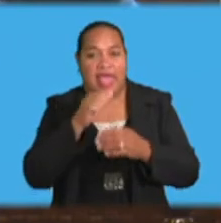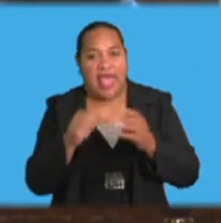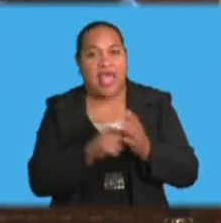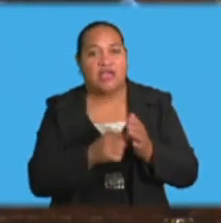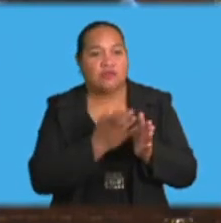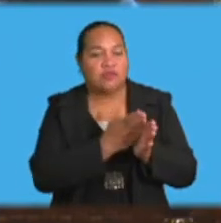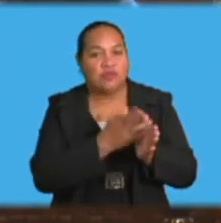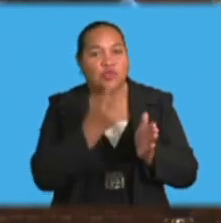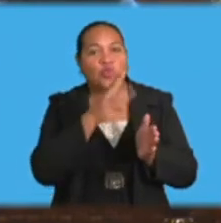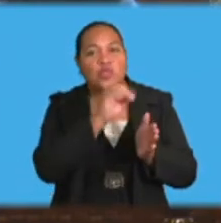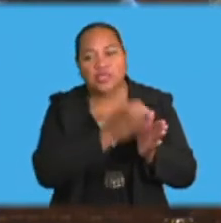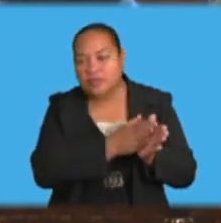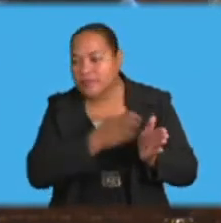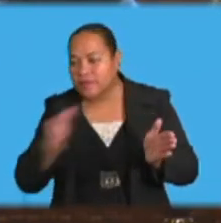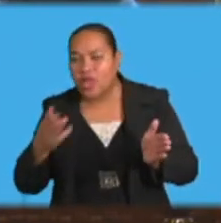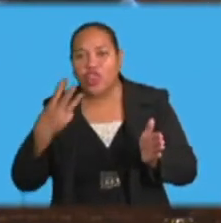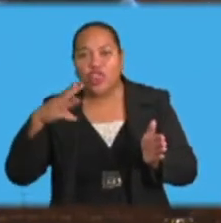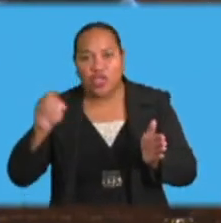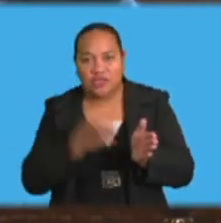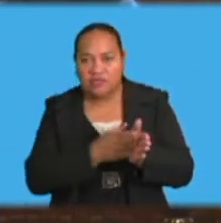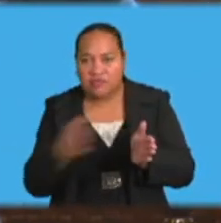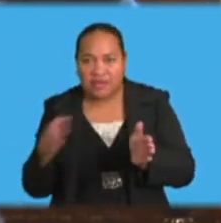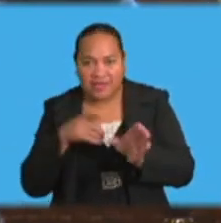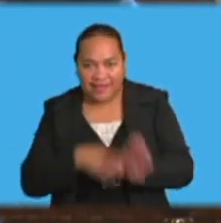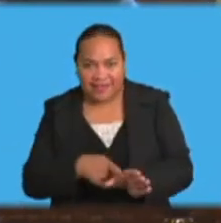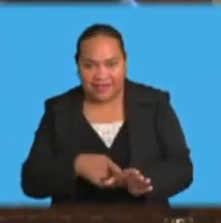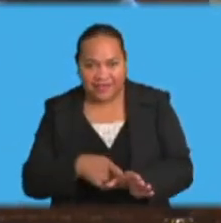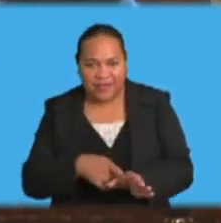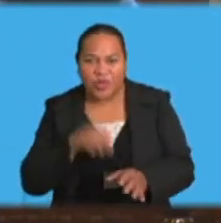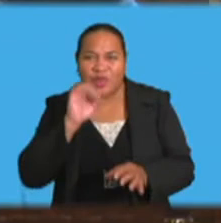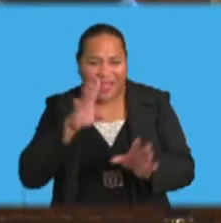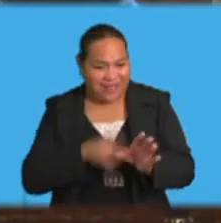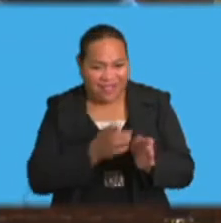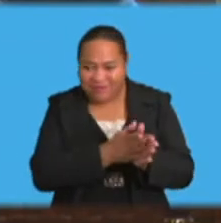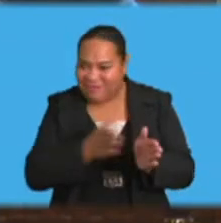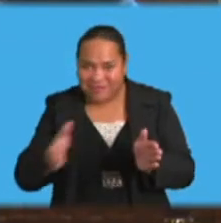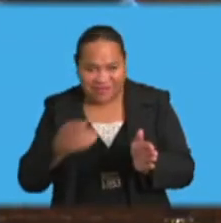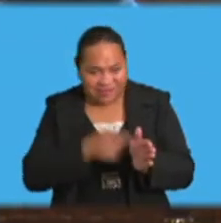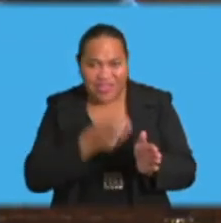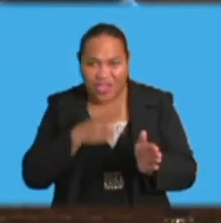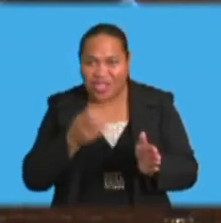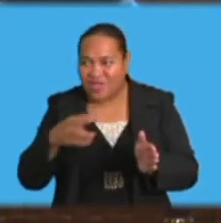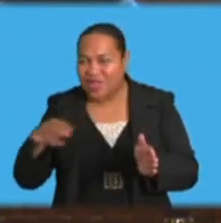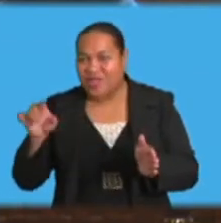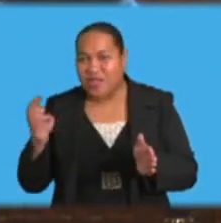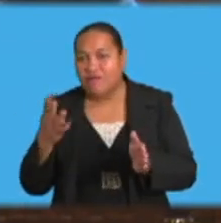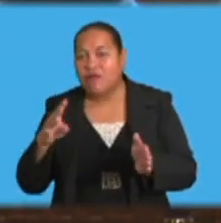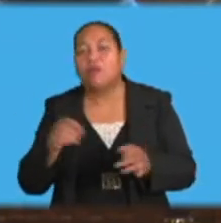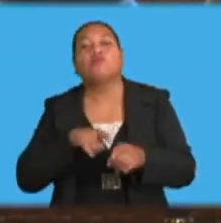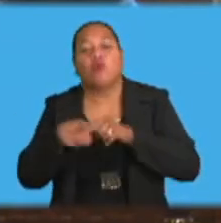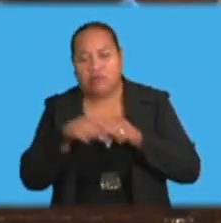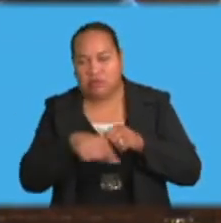between 20 to 30 years. So this one group of only a 10-year span, they account for 30% of all the